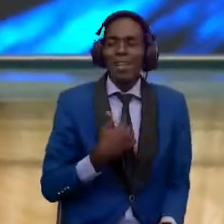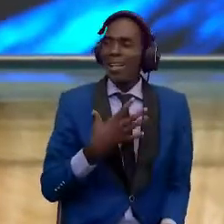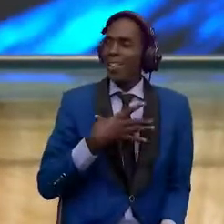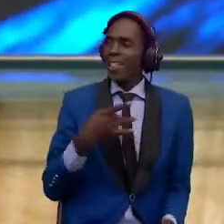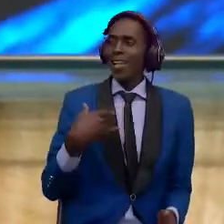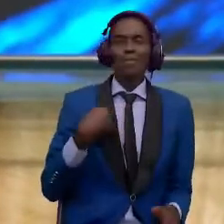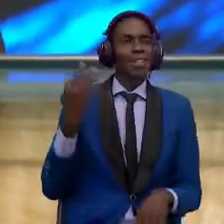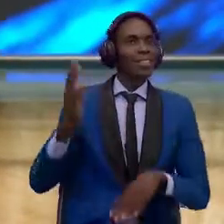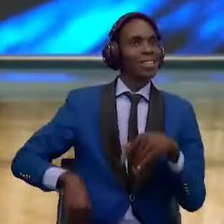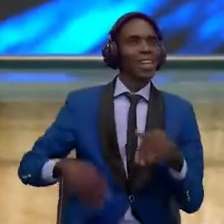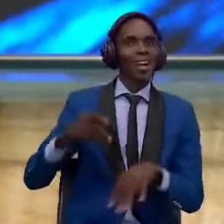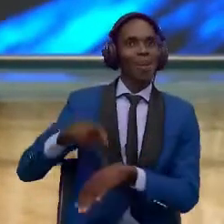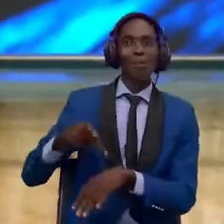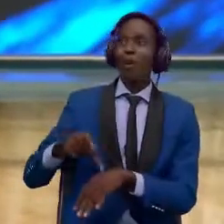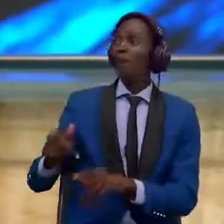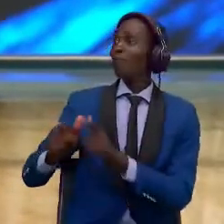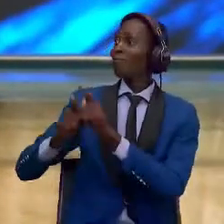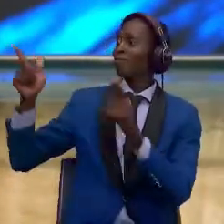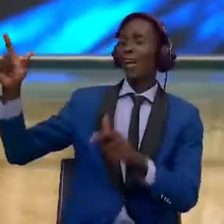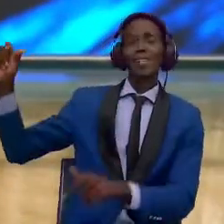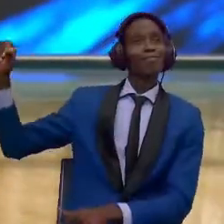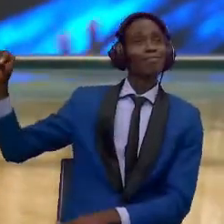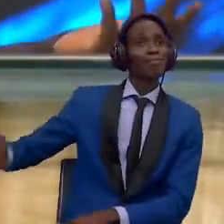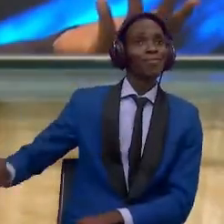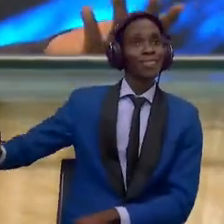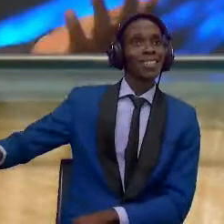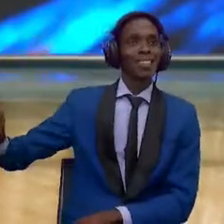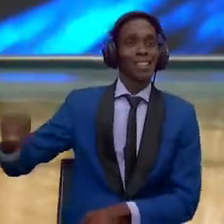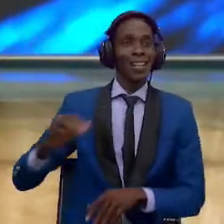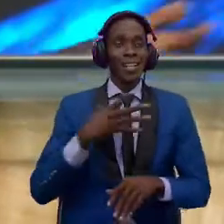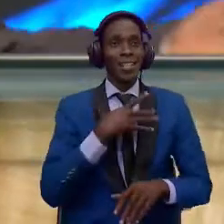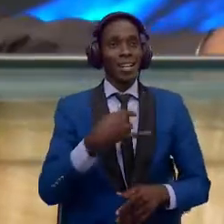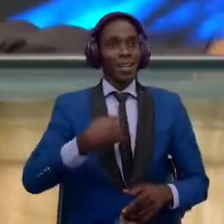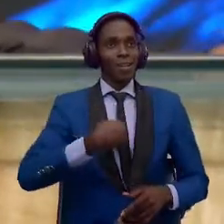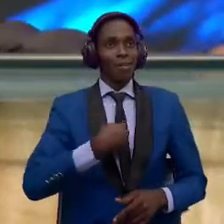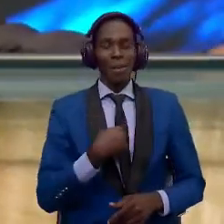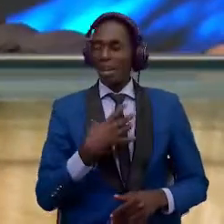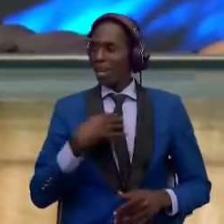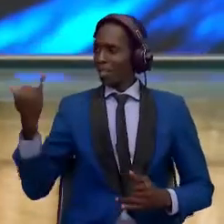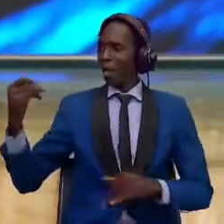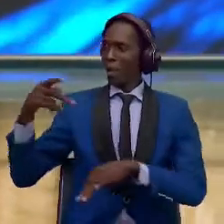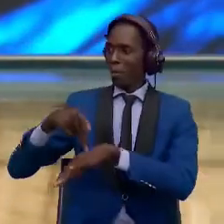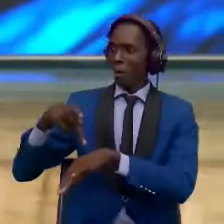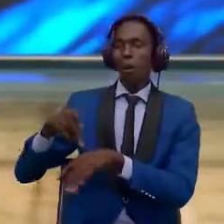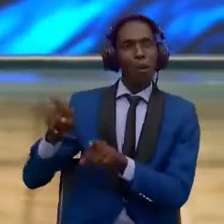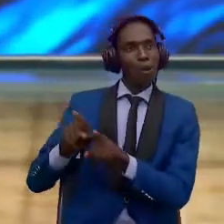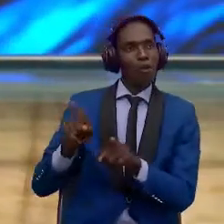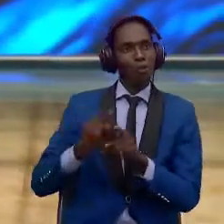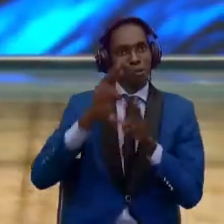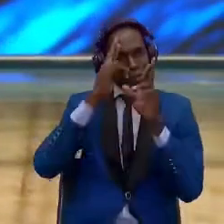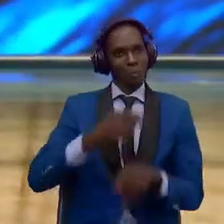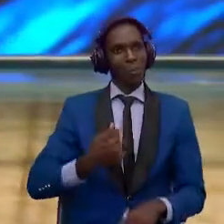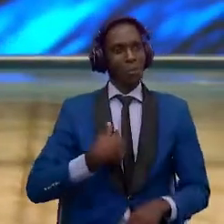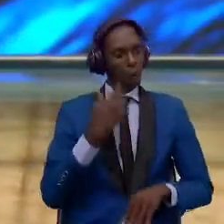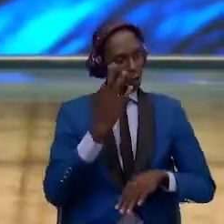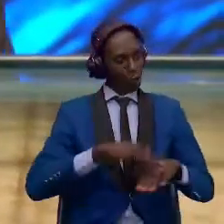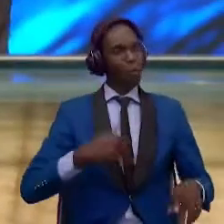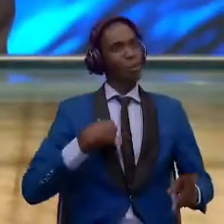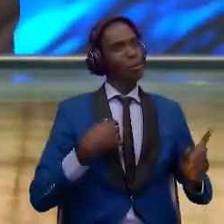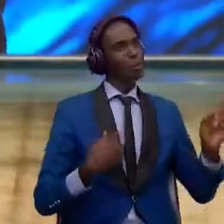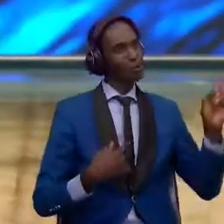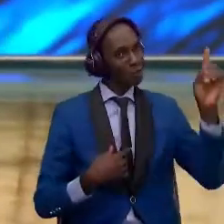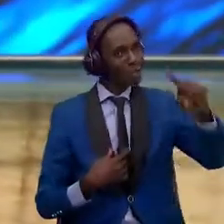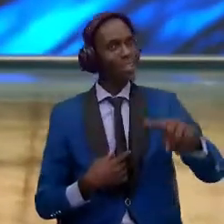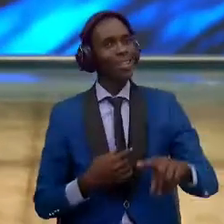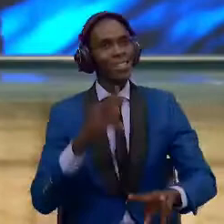our great apostle to the Gentiles. And Paul the apostle wants me to come now. Those carnal people, they're going to